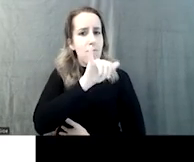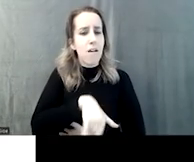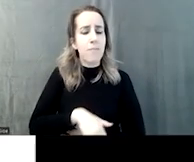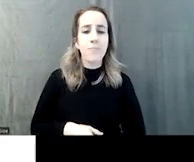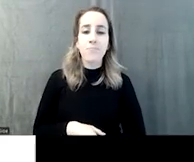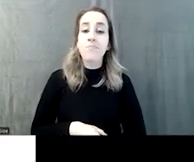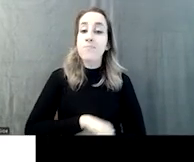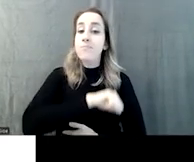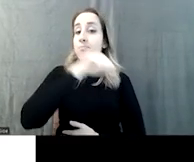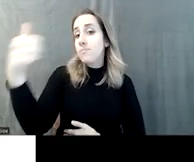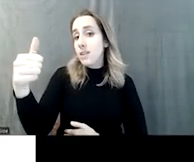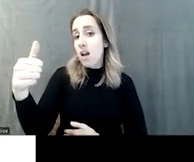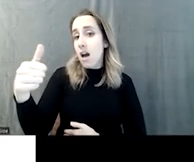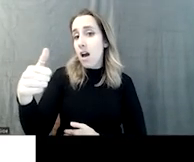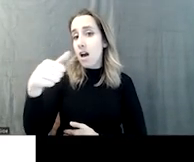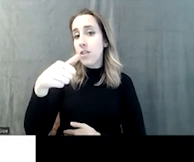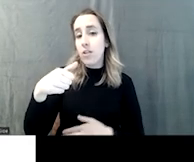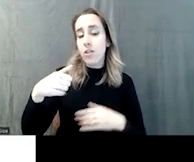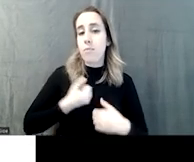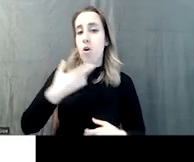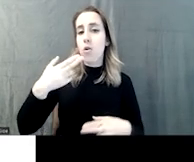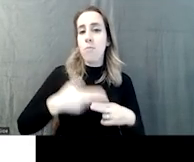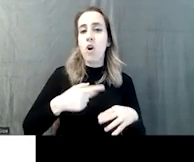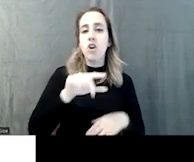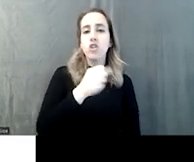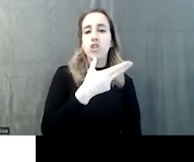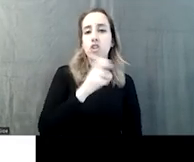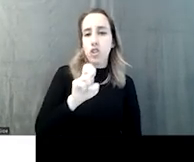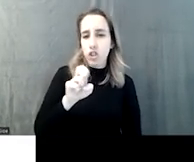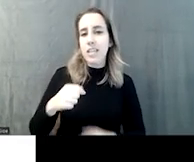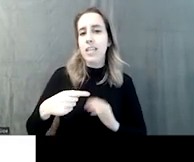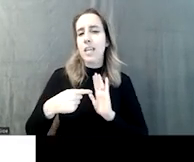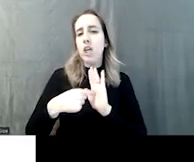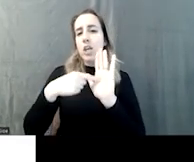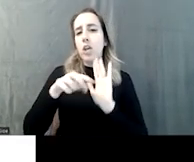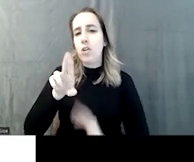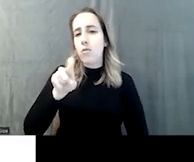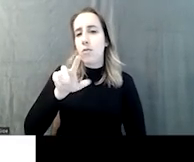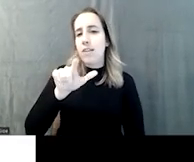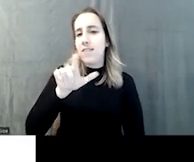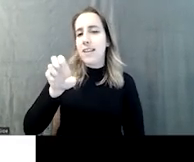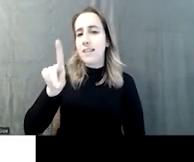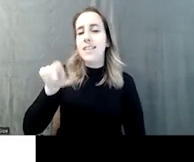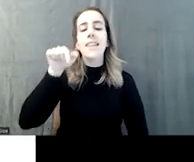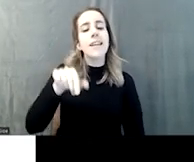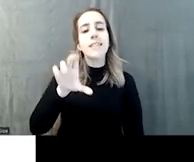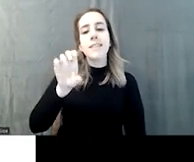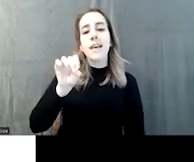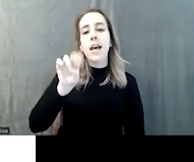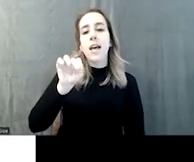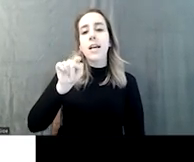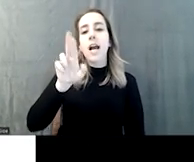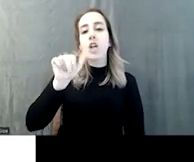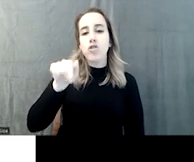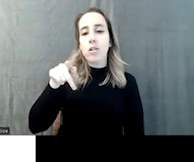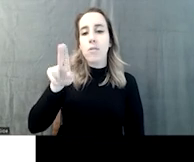And this is another one called She Revealed, and this one's a contrapuntal poem, so you can read it as two separate ones,